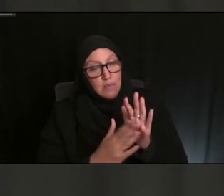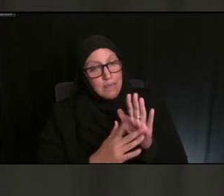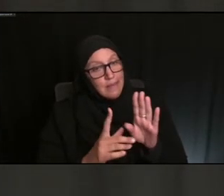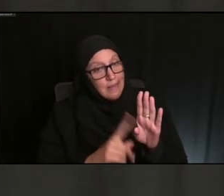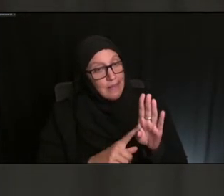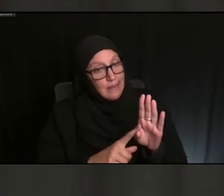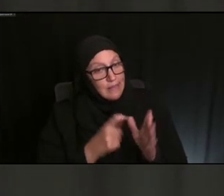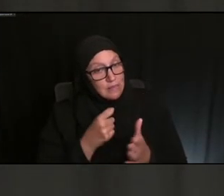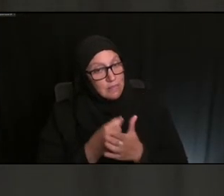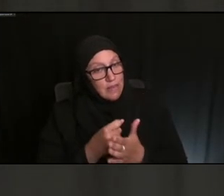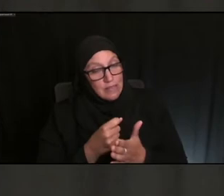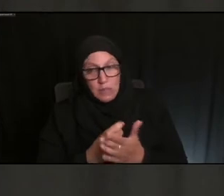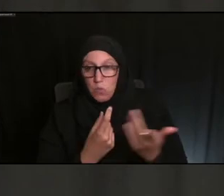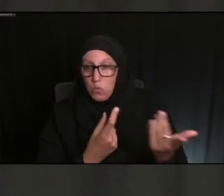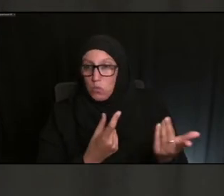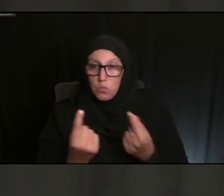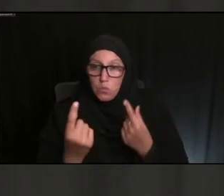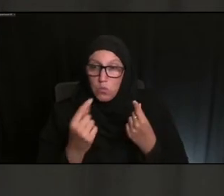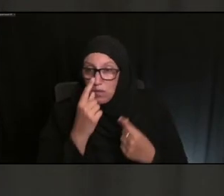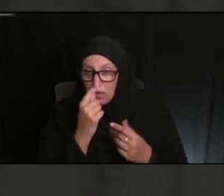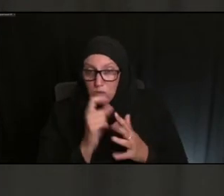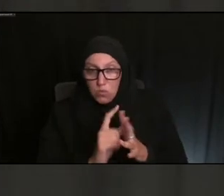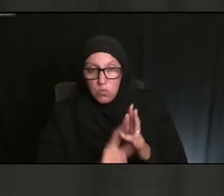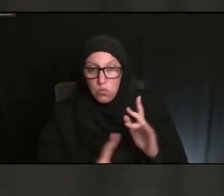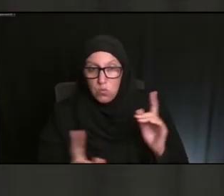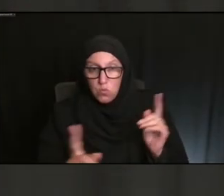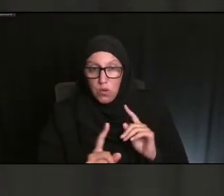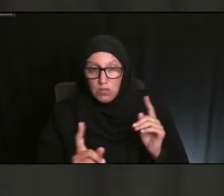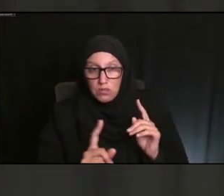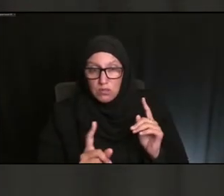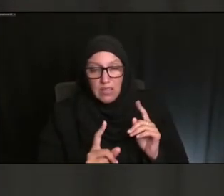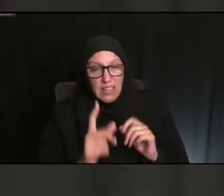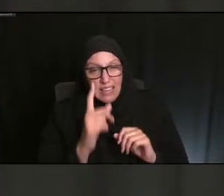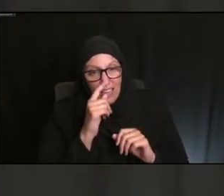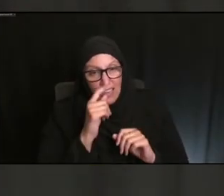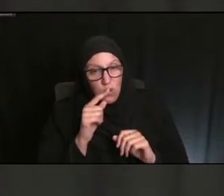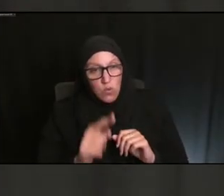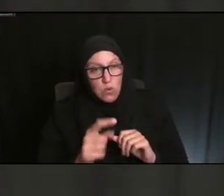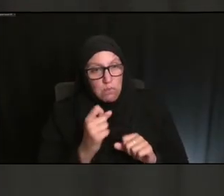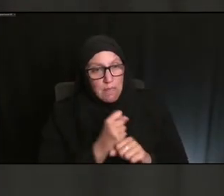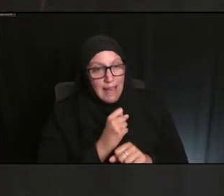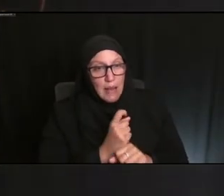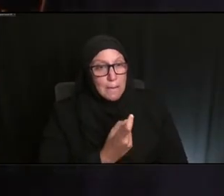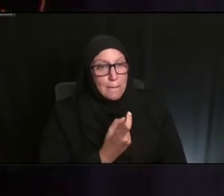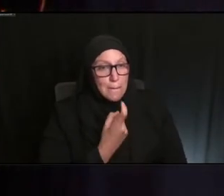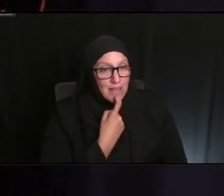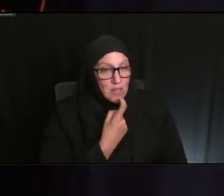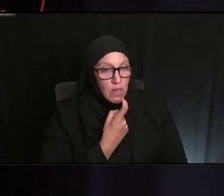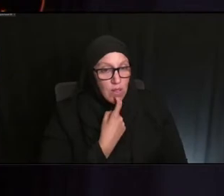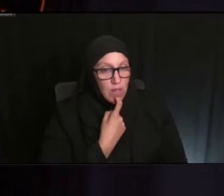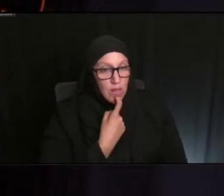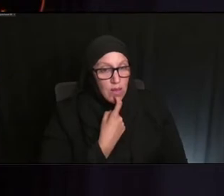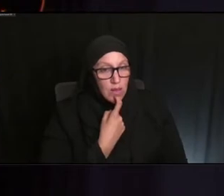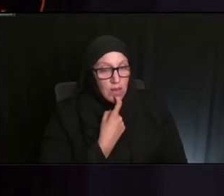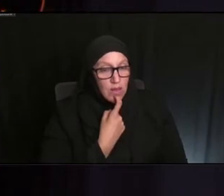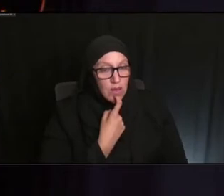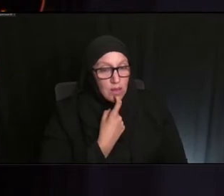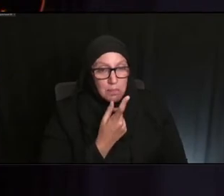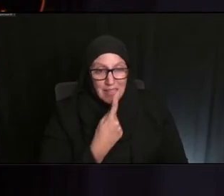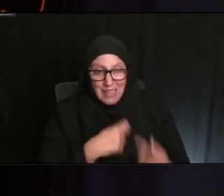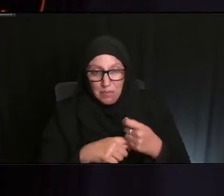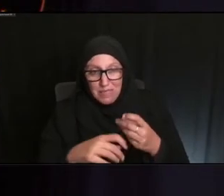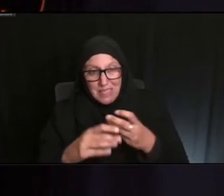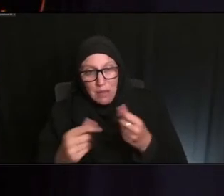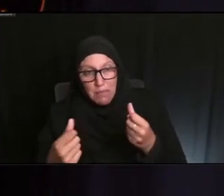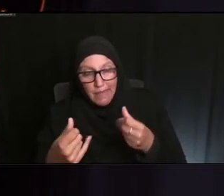to do what? The ability of alchemy is to be able to turn a metal by pouring an elixir,